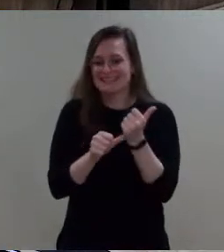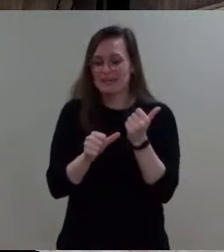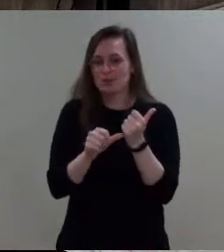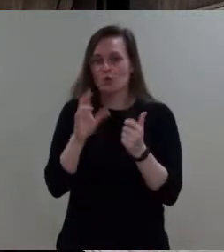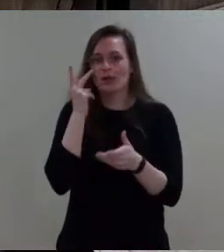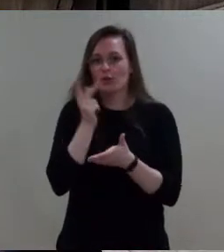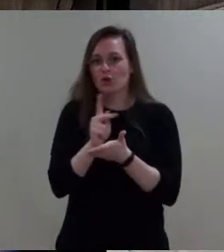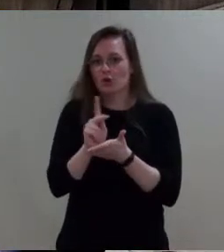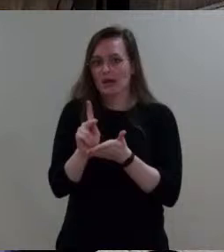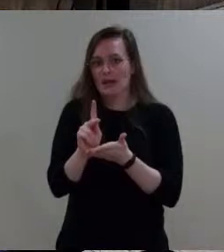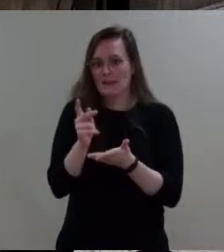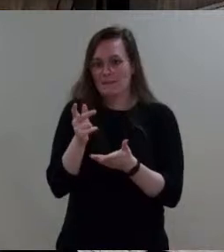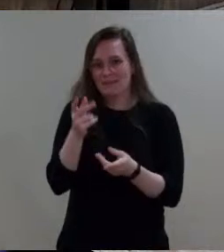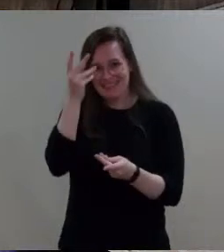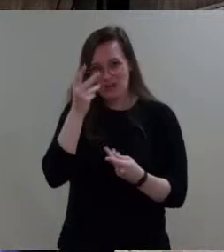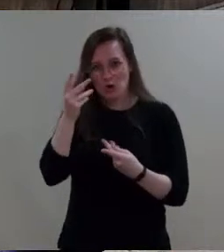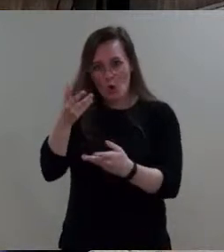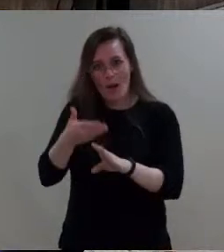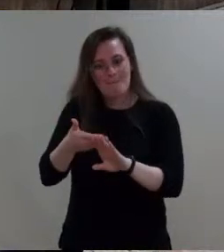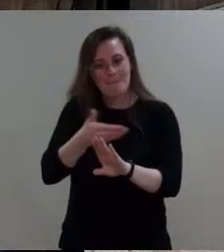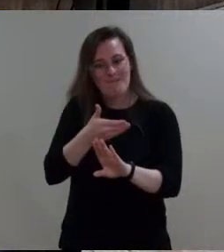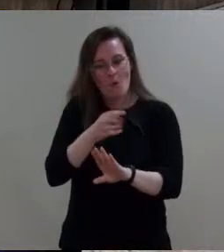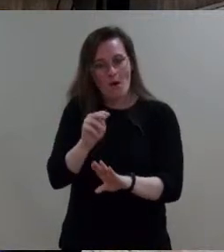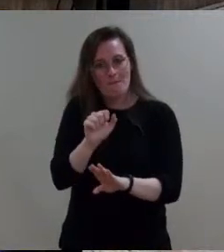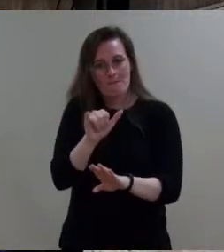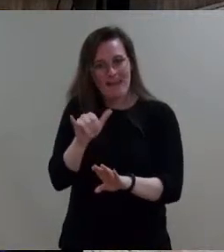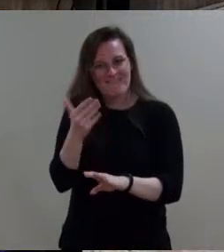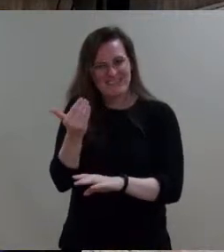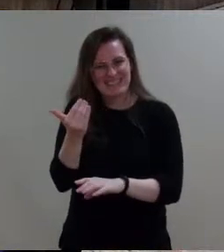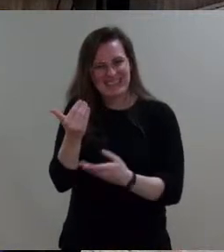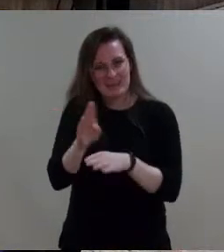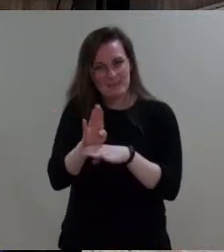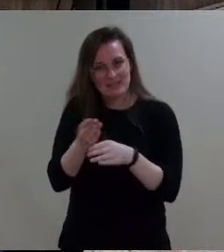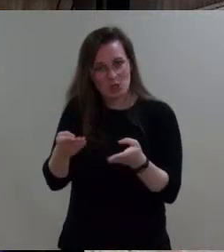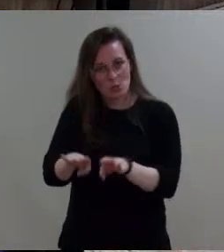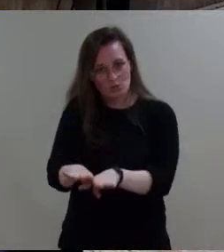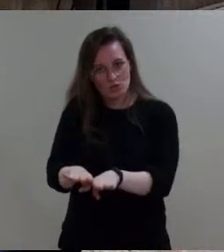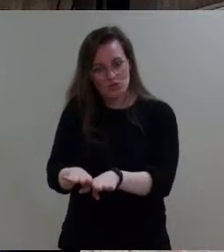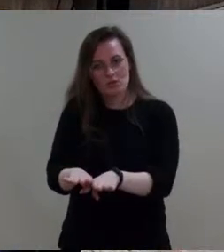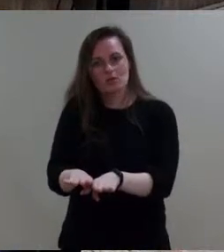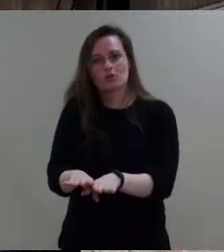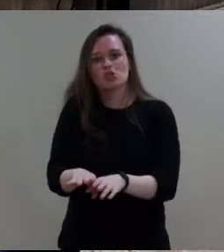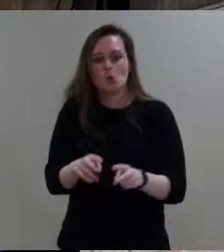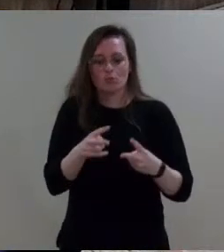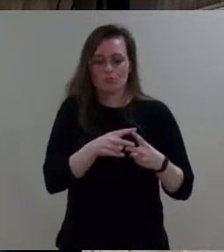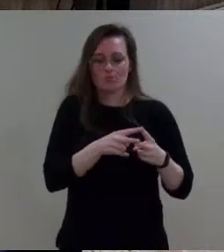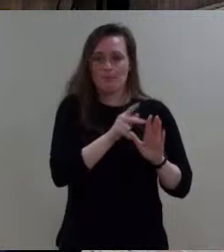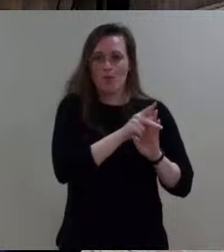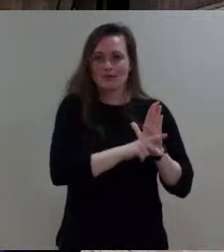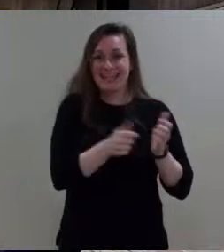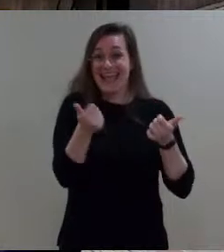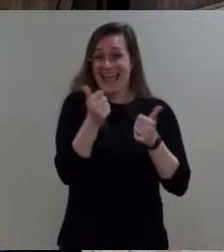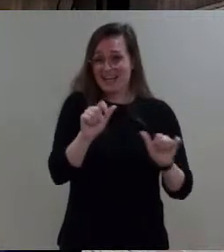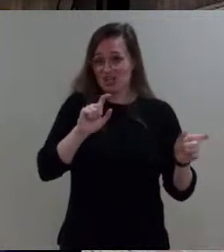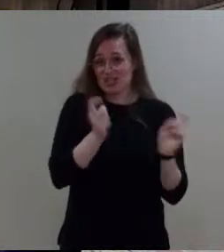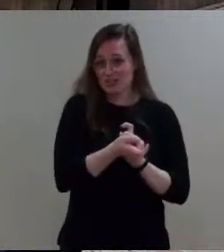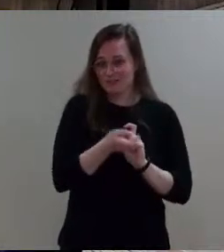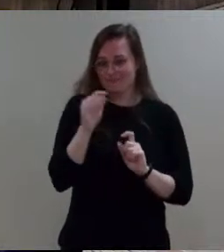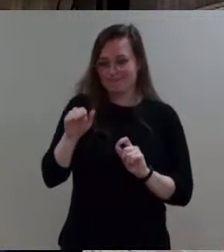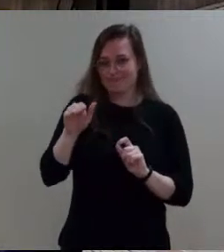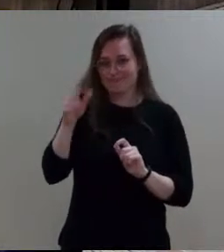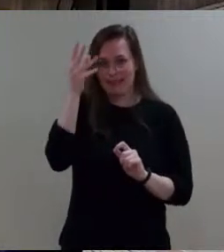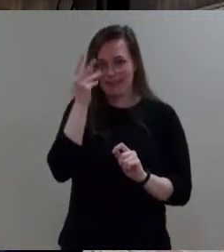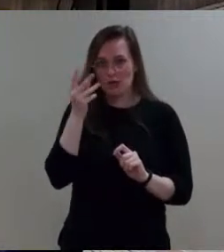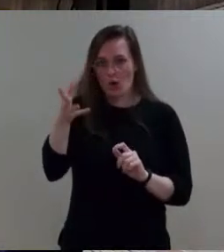of business on May 15th. So that's any changes to the policies to deputy clerk by